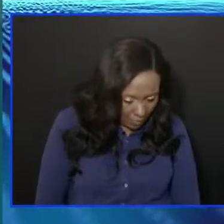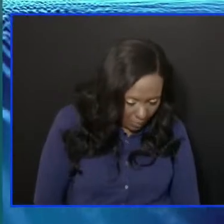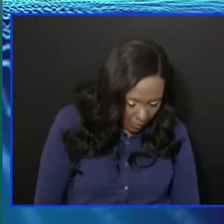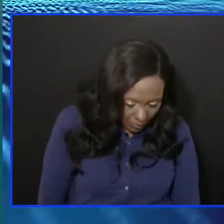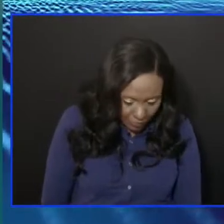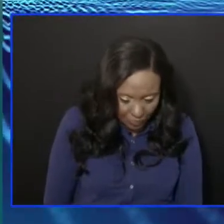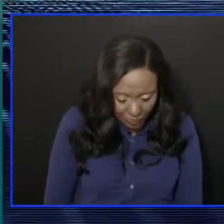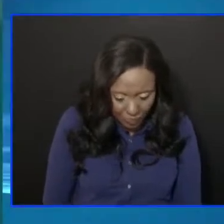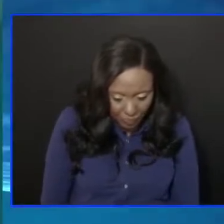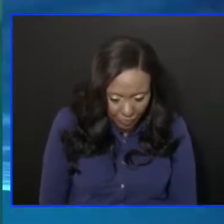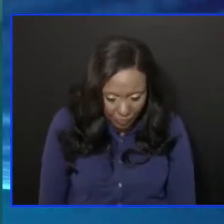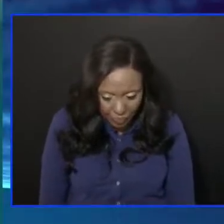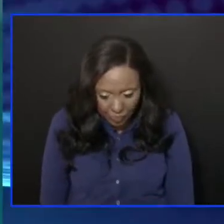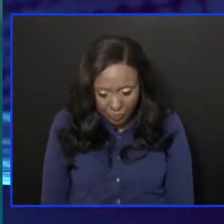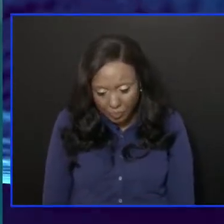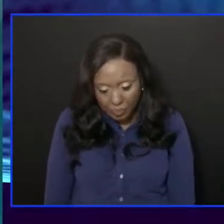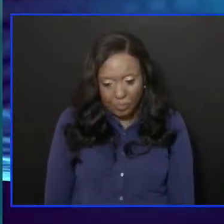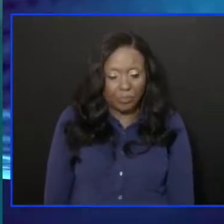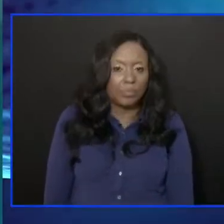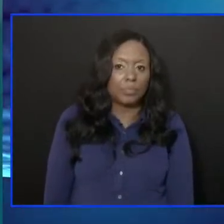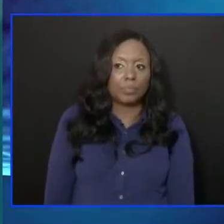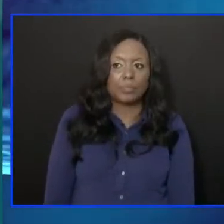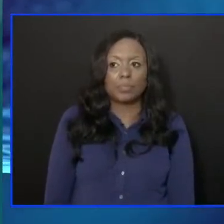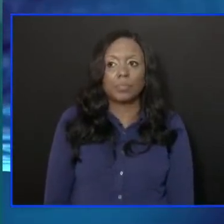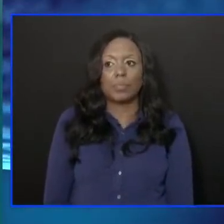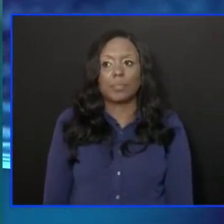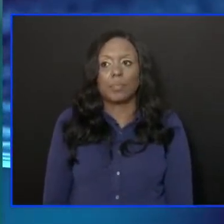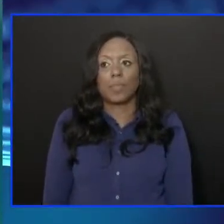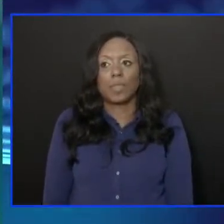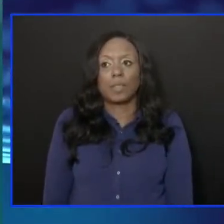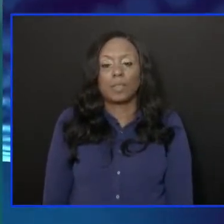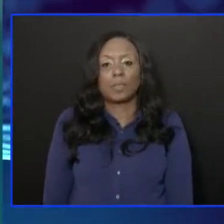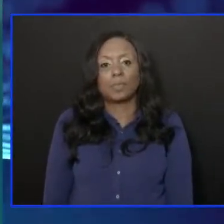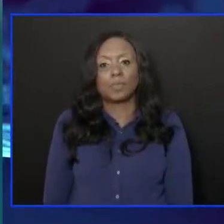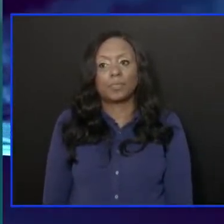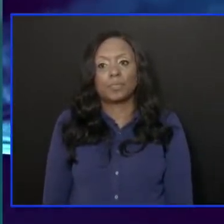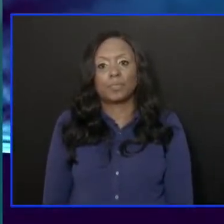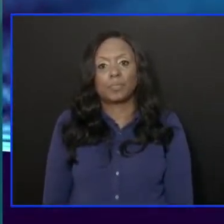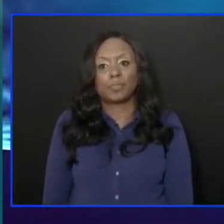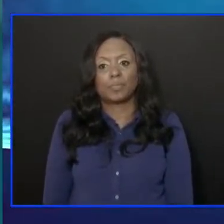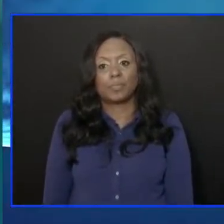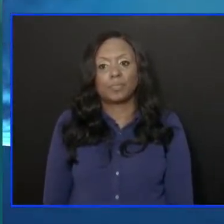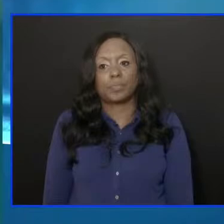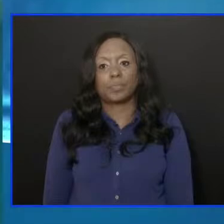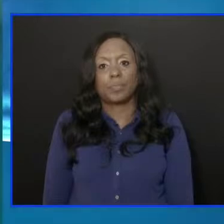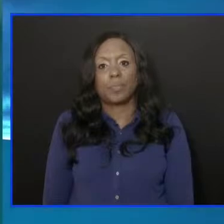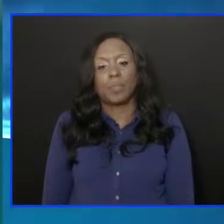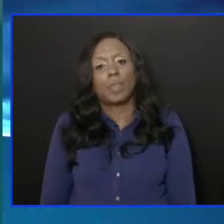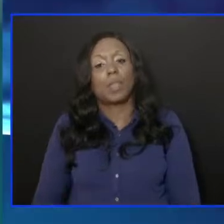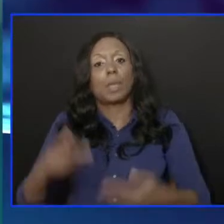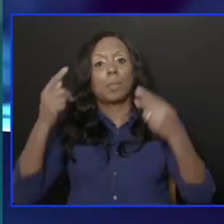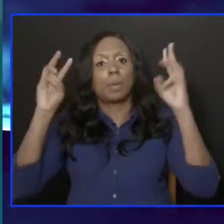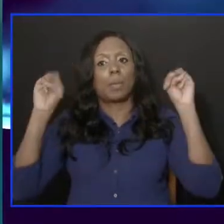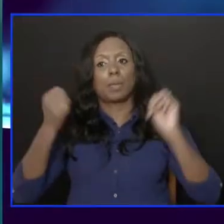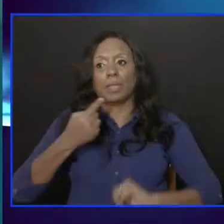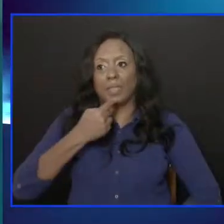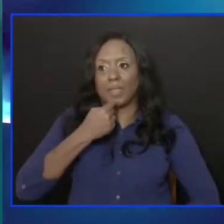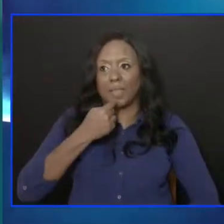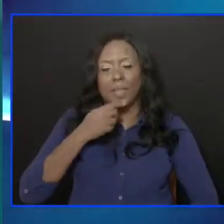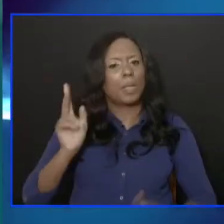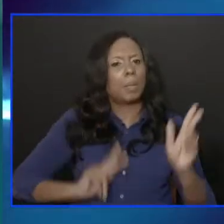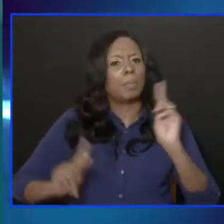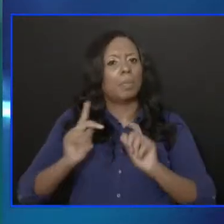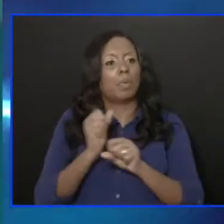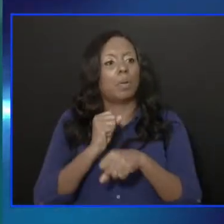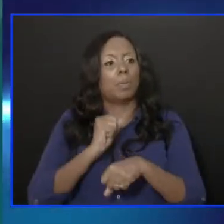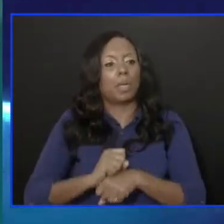have contracted the COVID-19 virus eventually making the decision, a responsible decision, to be